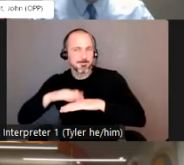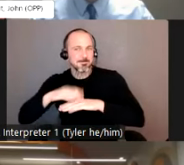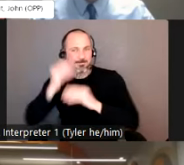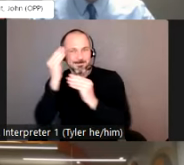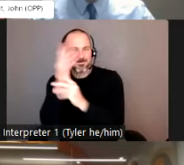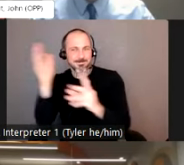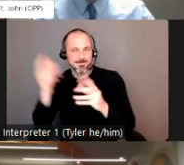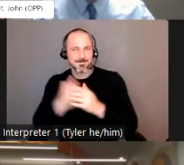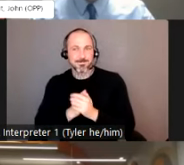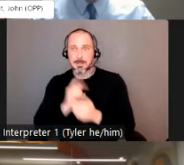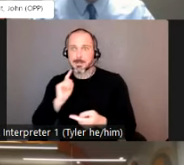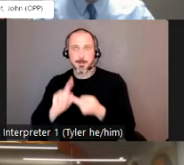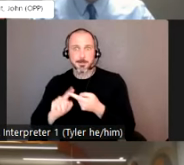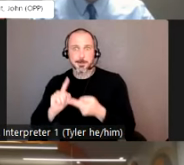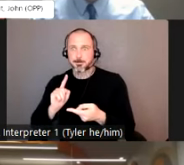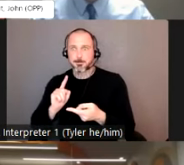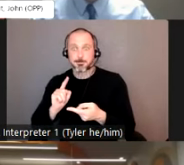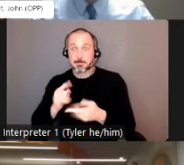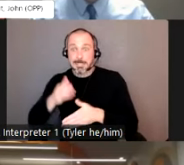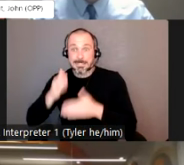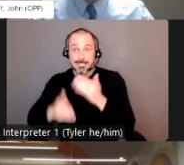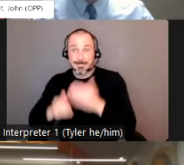the year, which is soon fast approaching.